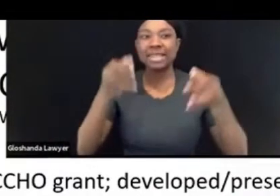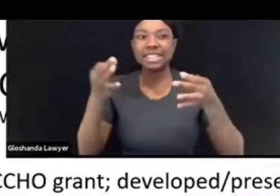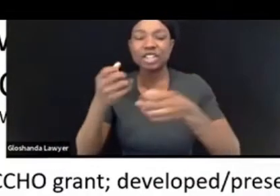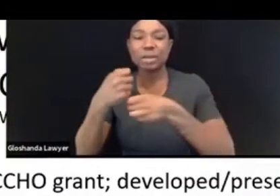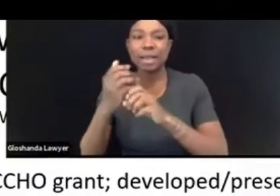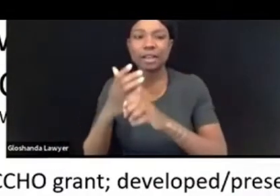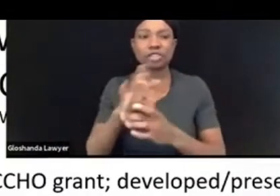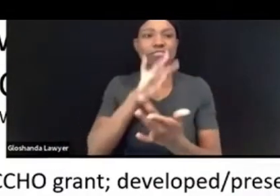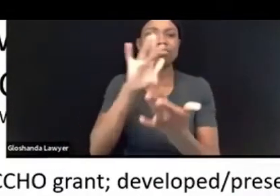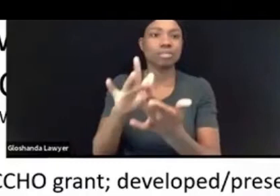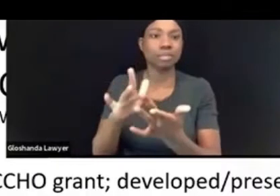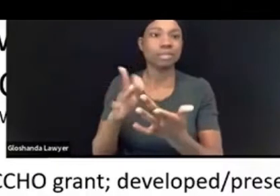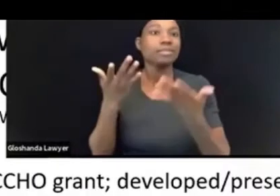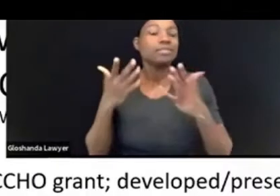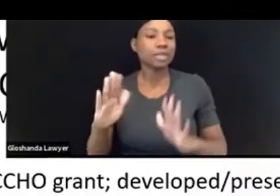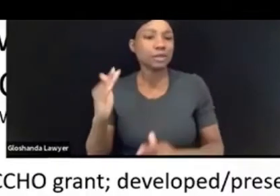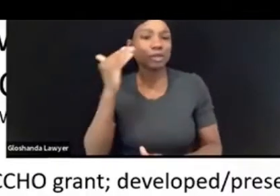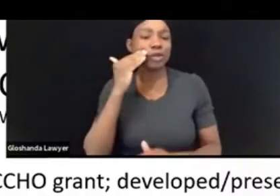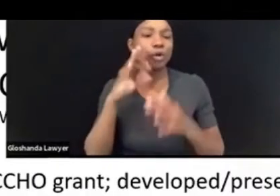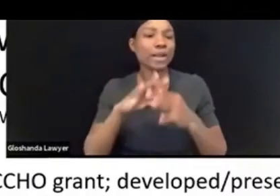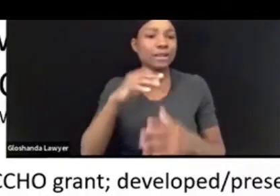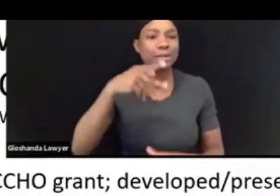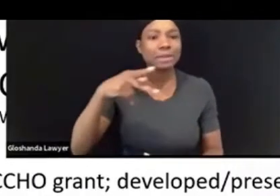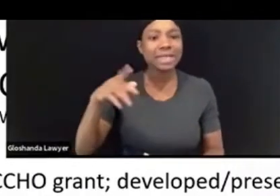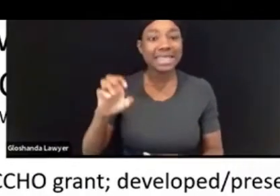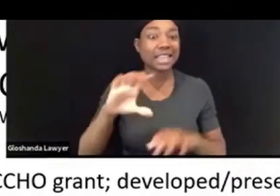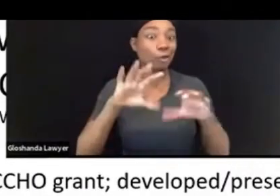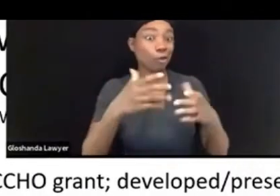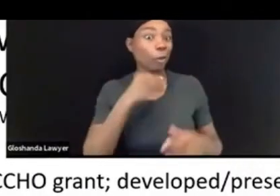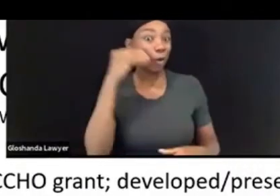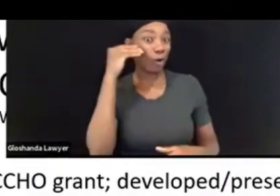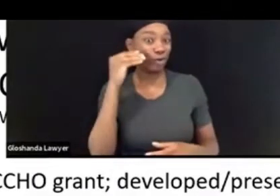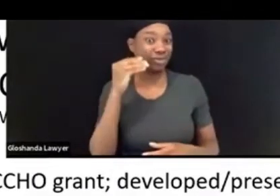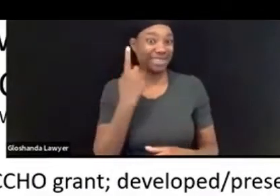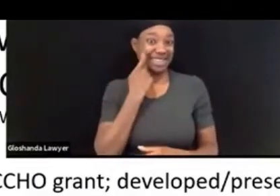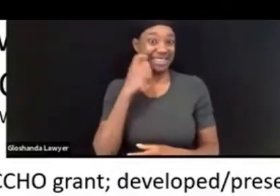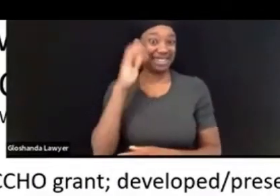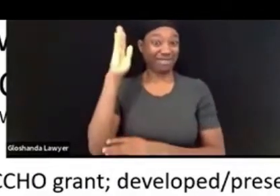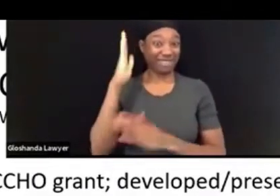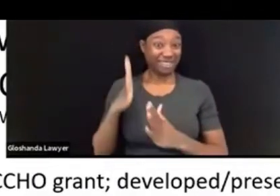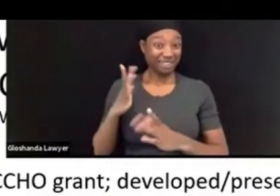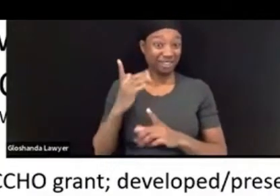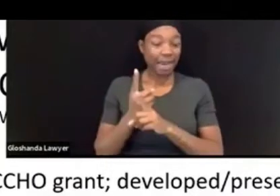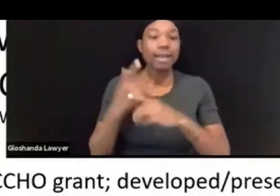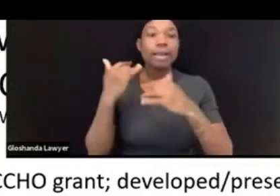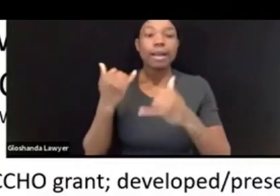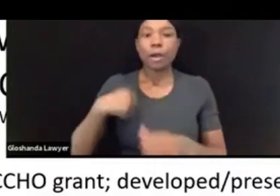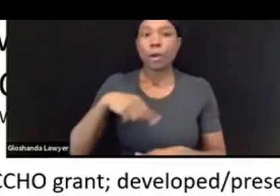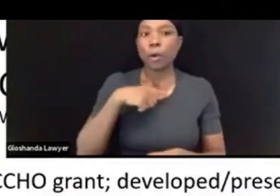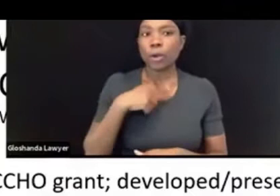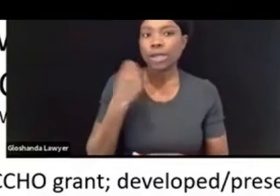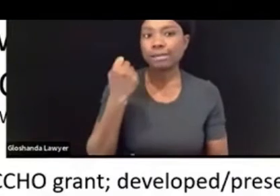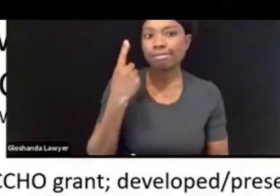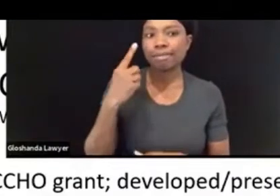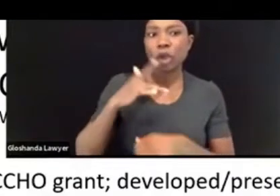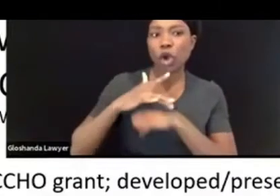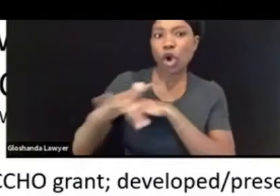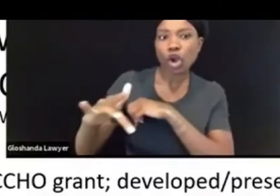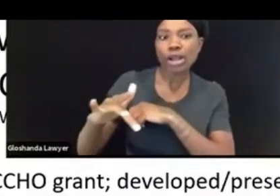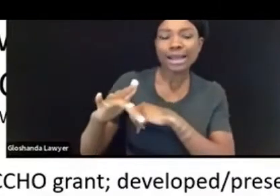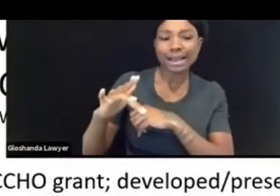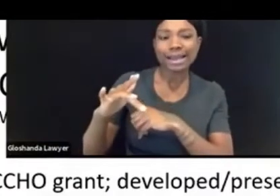the challenge of PPE and group homes. We were involved early on in developing our county staging site, and in Zoom